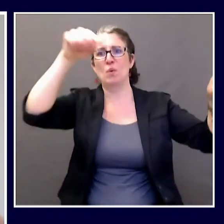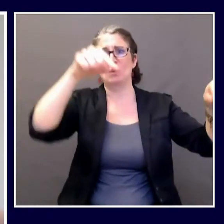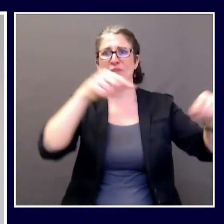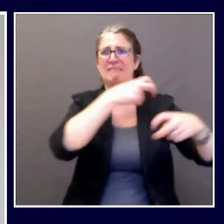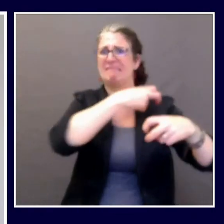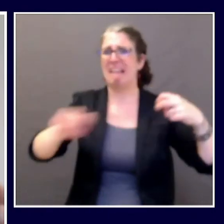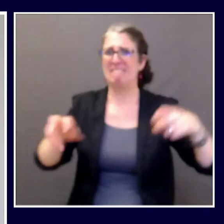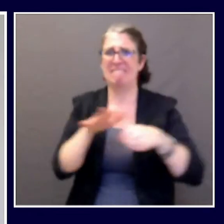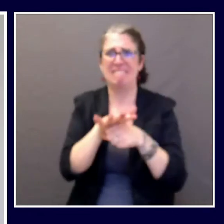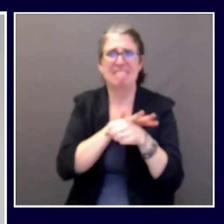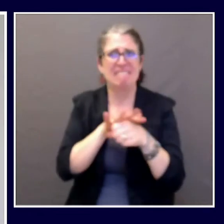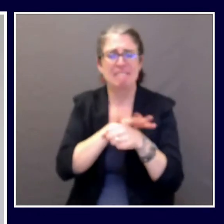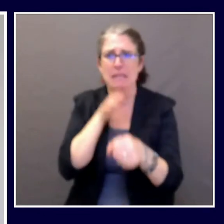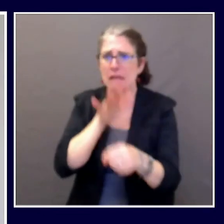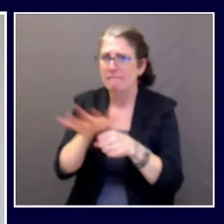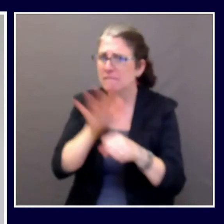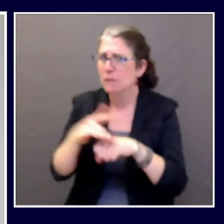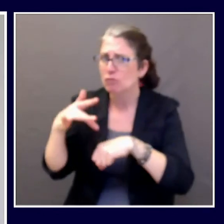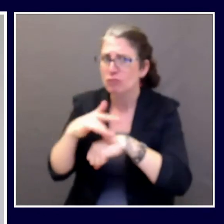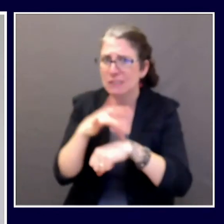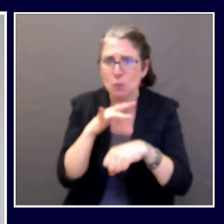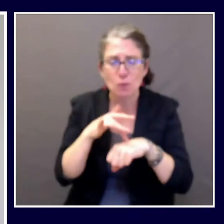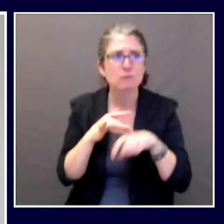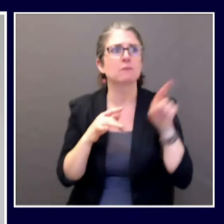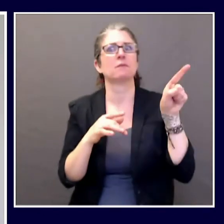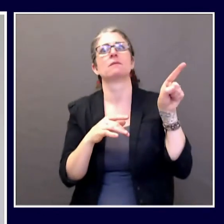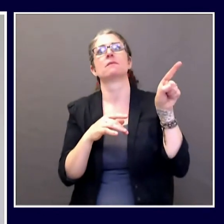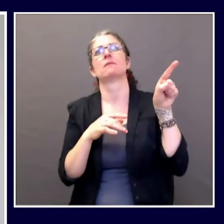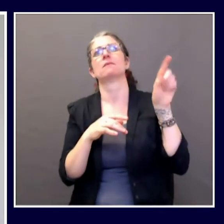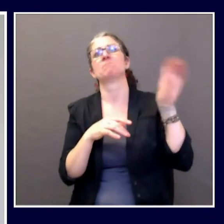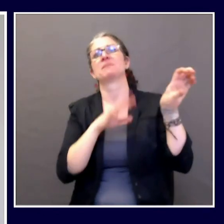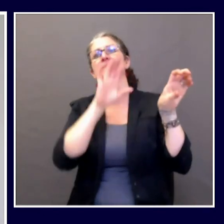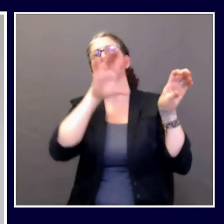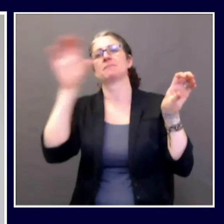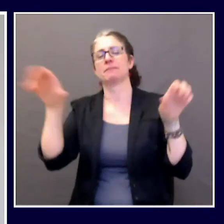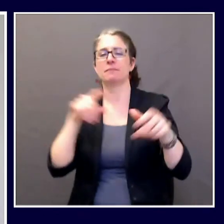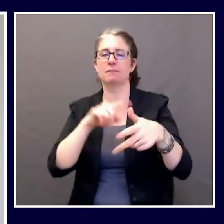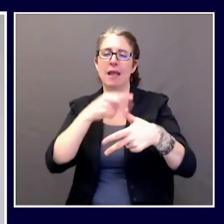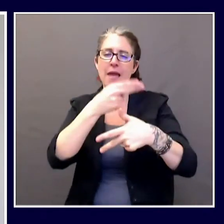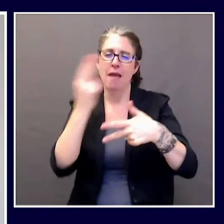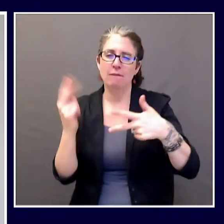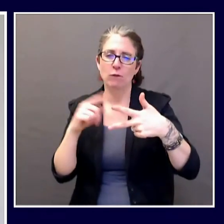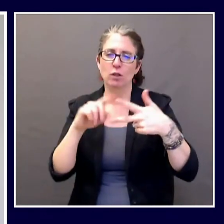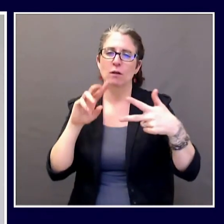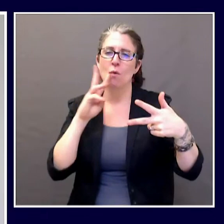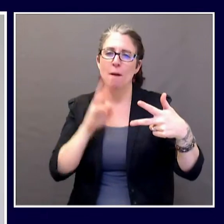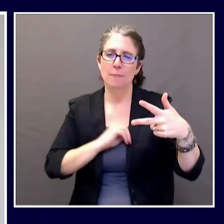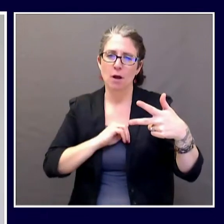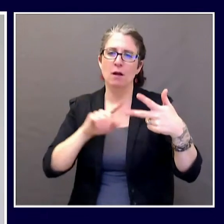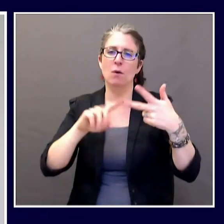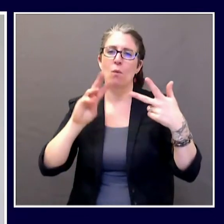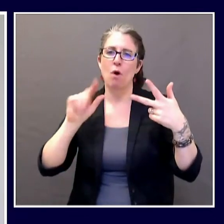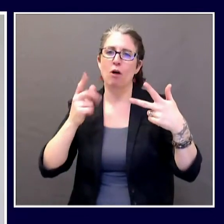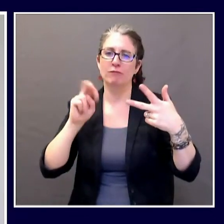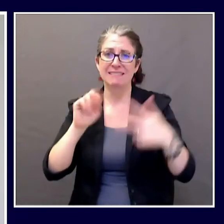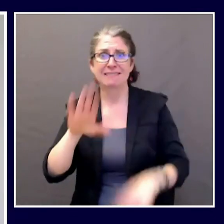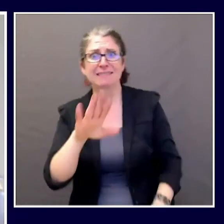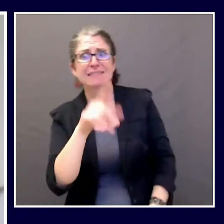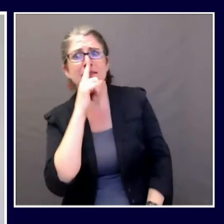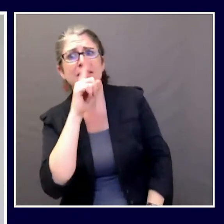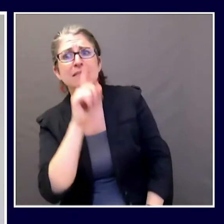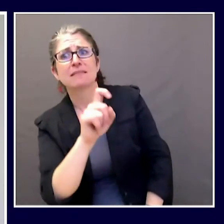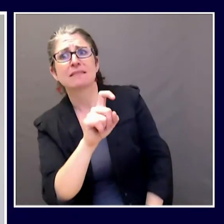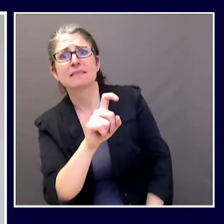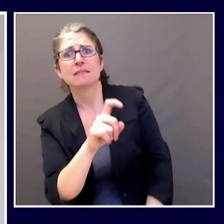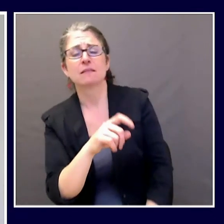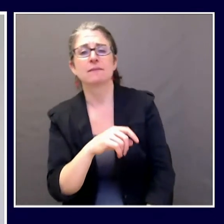sure vaccine was as available as possible in those parts of the state. Okay, thank you. And if I could squeeze in one other quick question. You've said before that